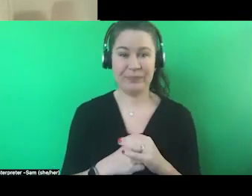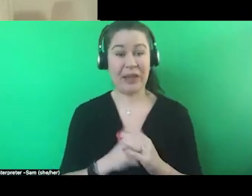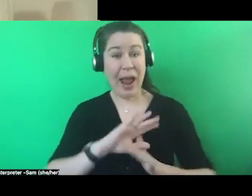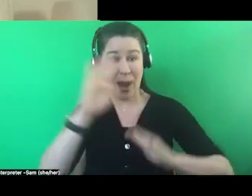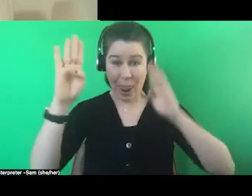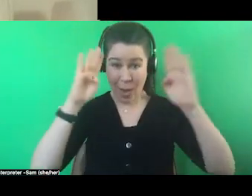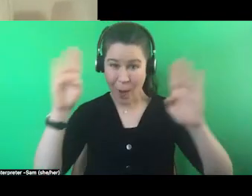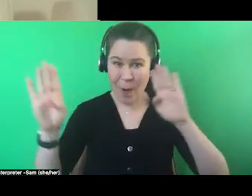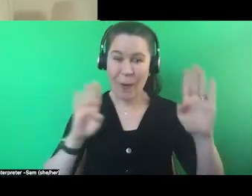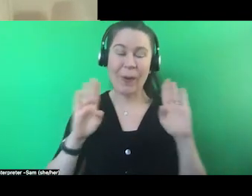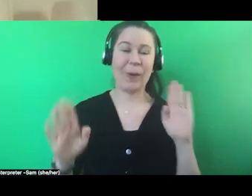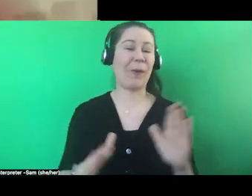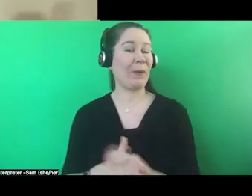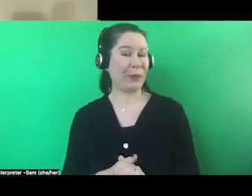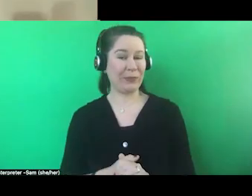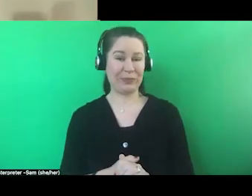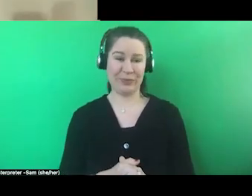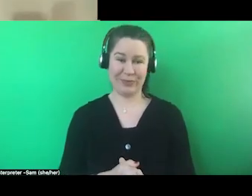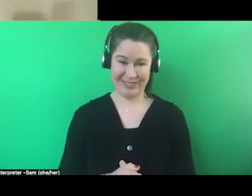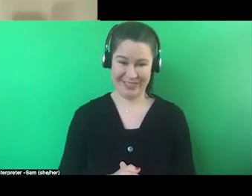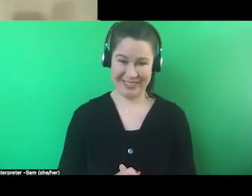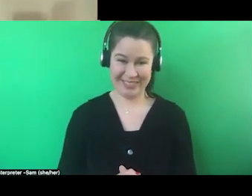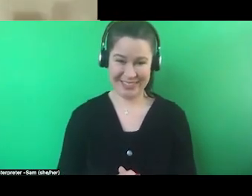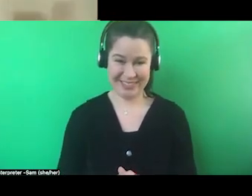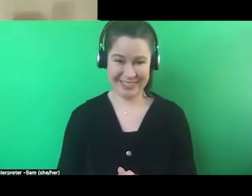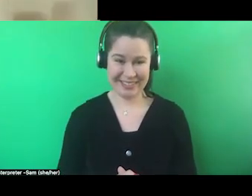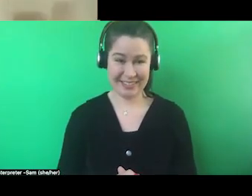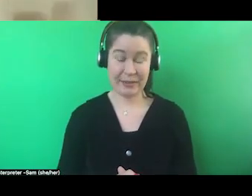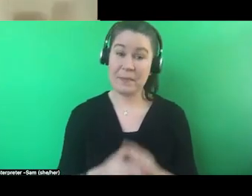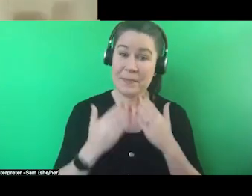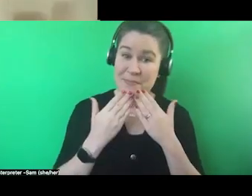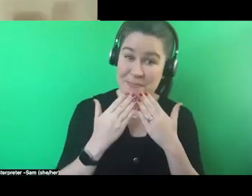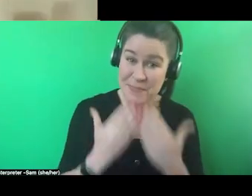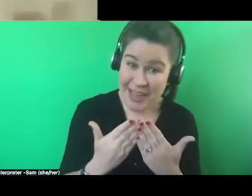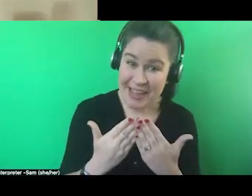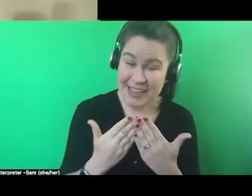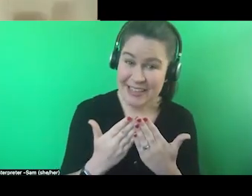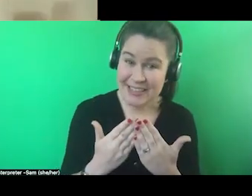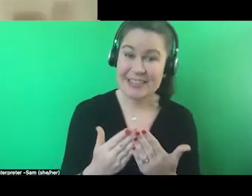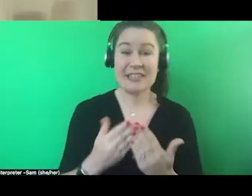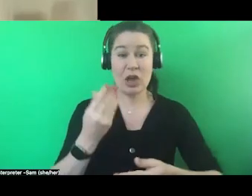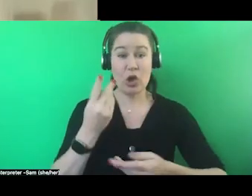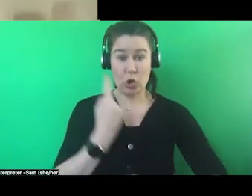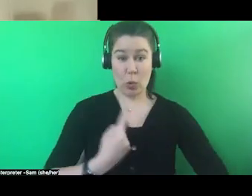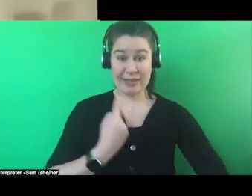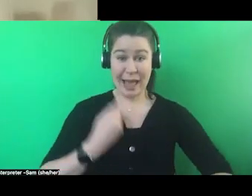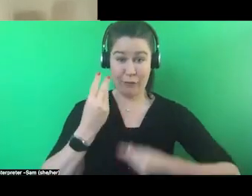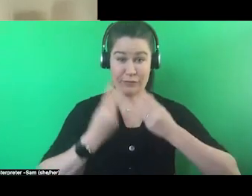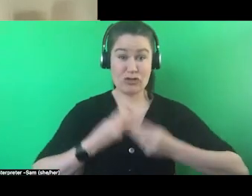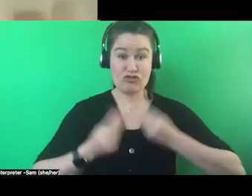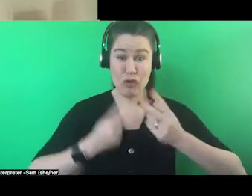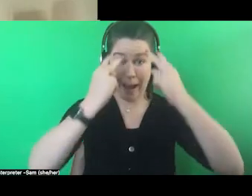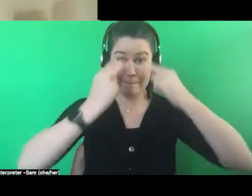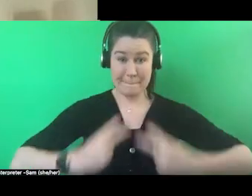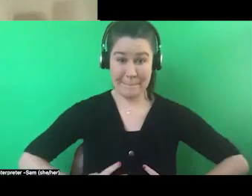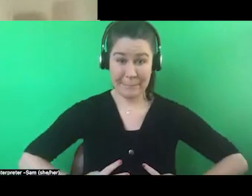Hello, everyone. Welcome to you. Please describe yourselves, if possible, and